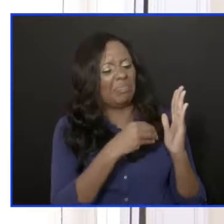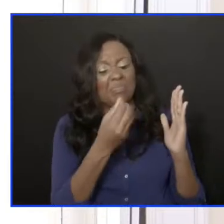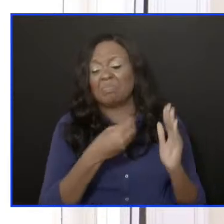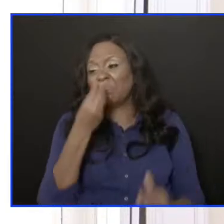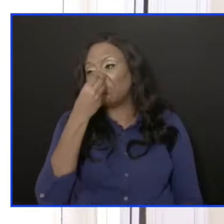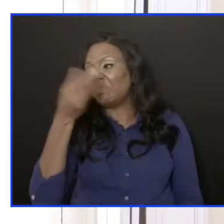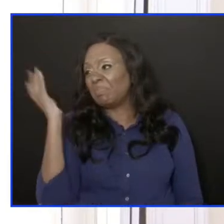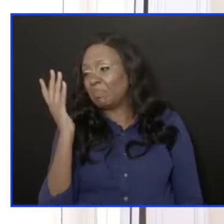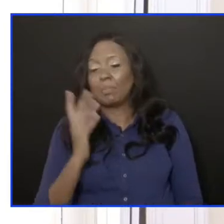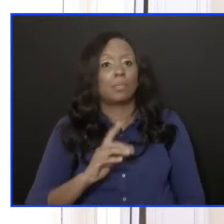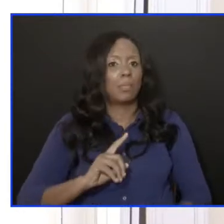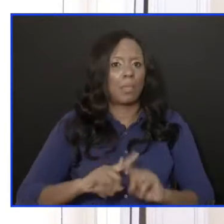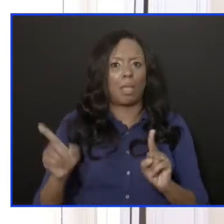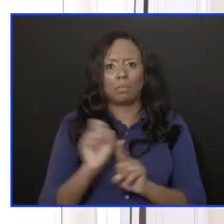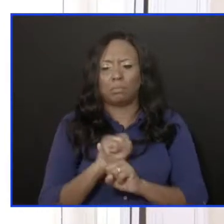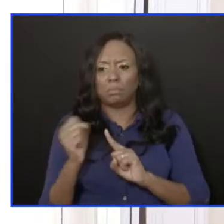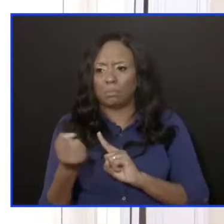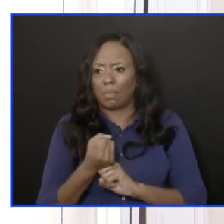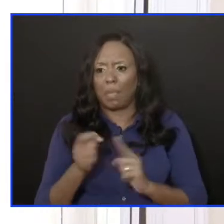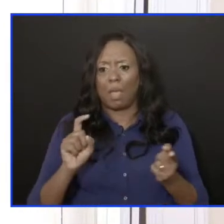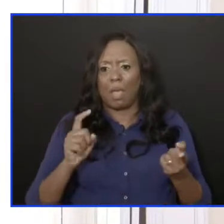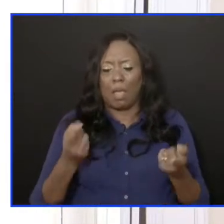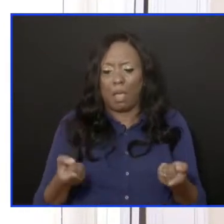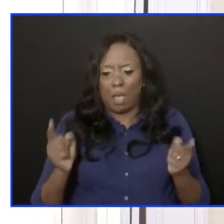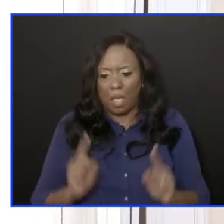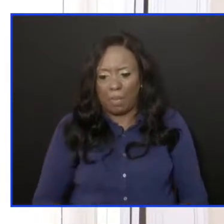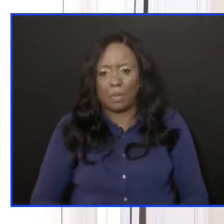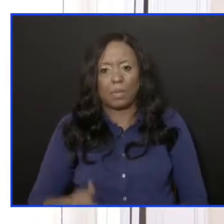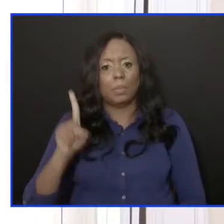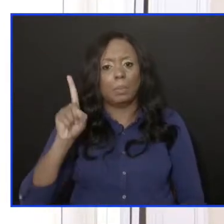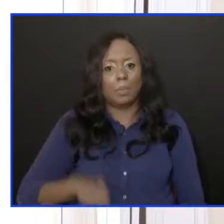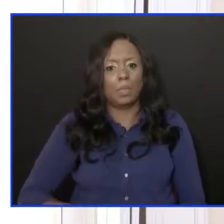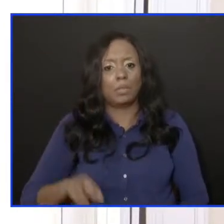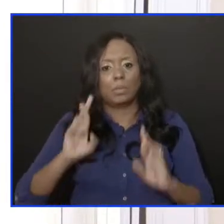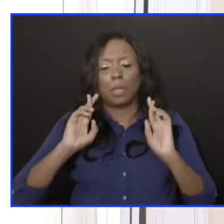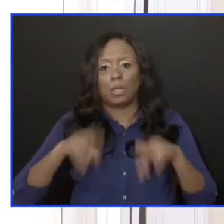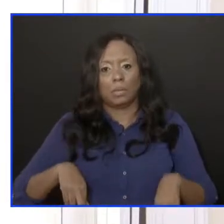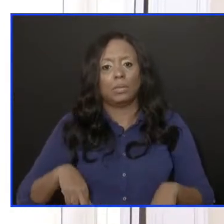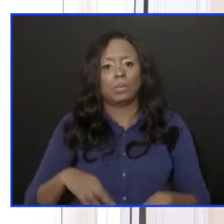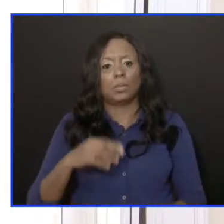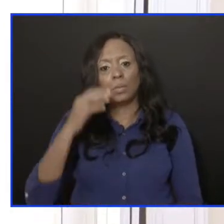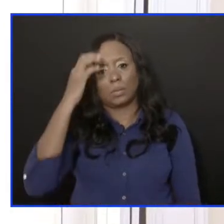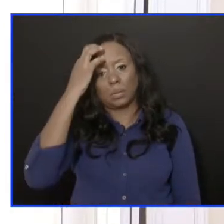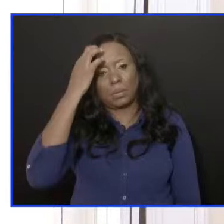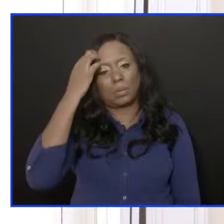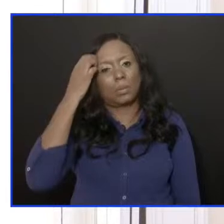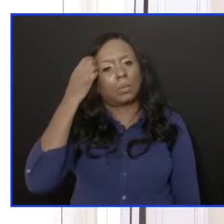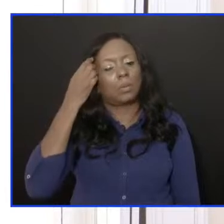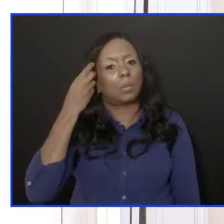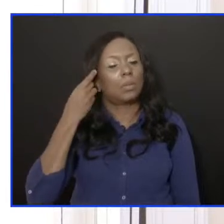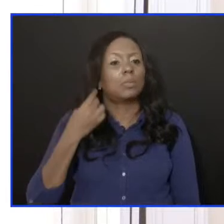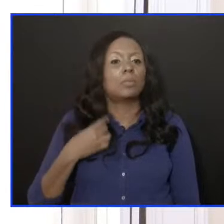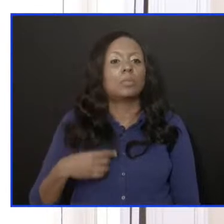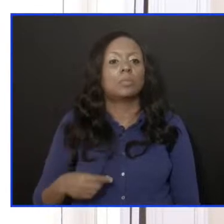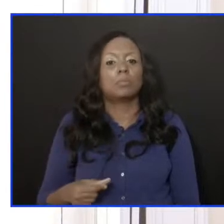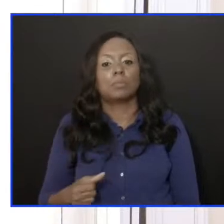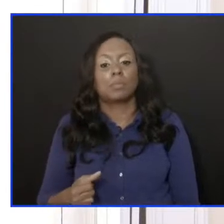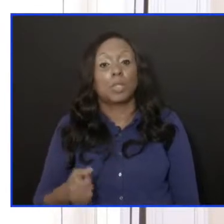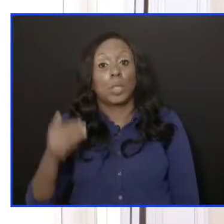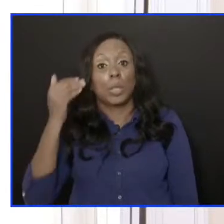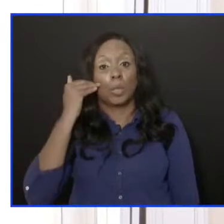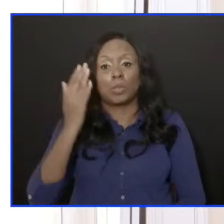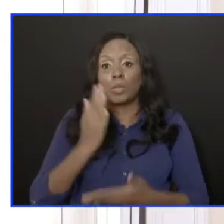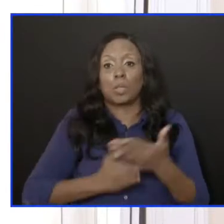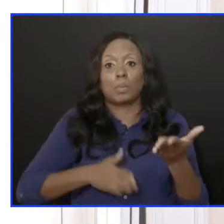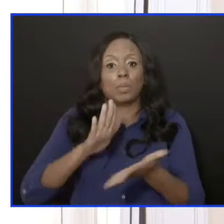is that circumstances unfold and you have to be able to respond to them. Whether it was the opening up of isolation facilities in our